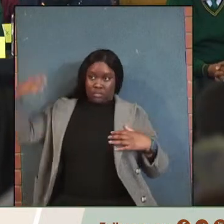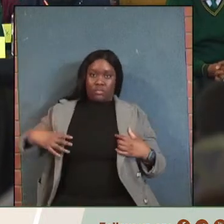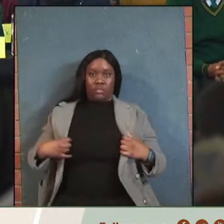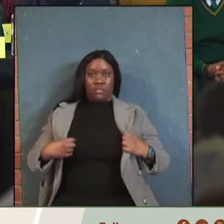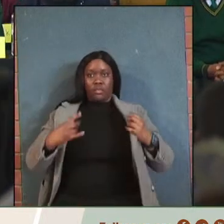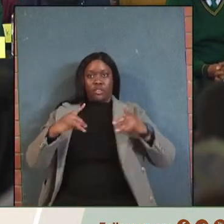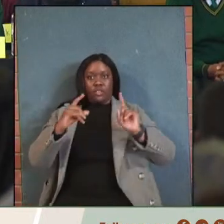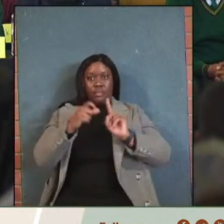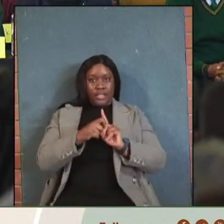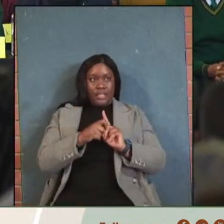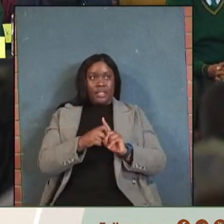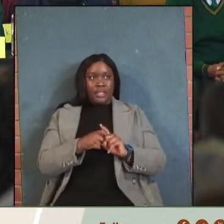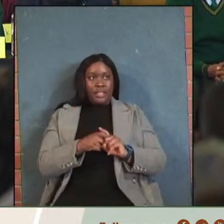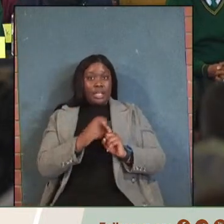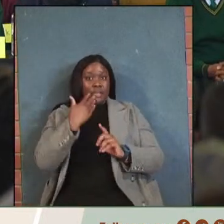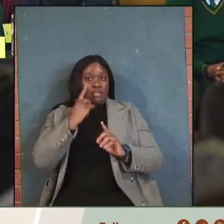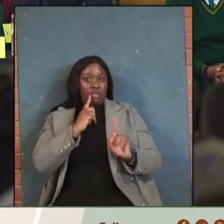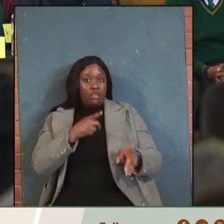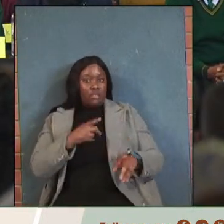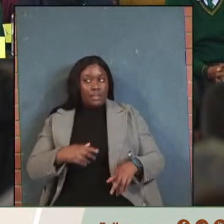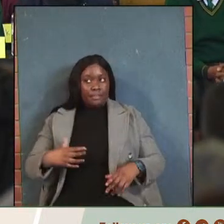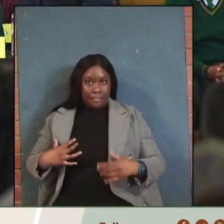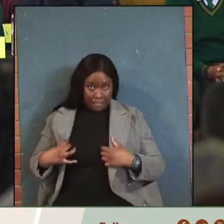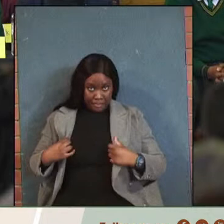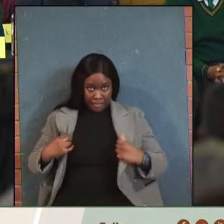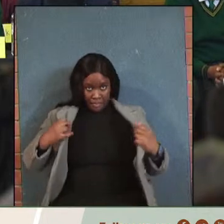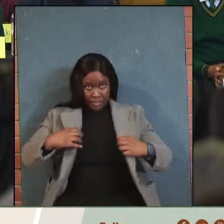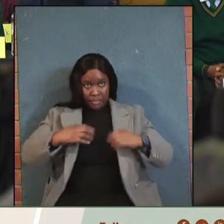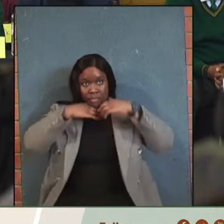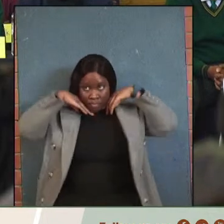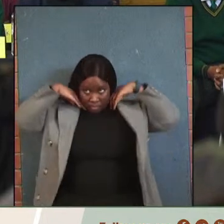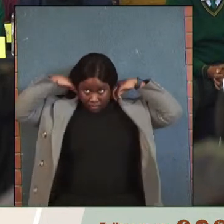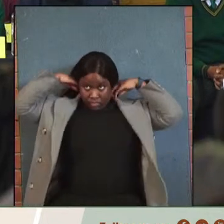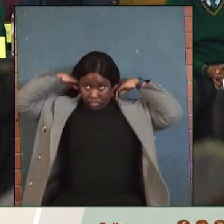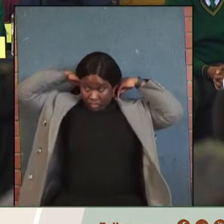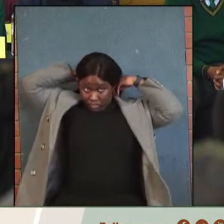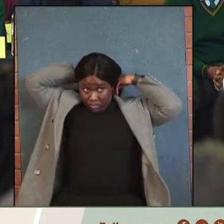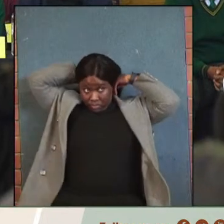Please see to it that you answer the questions in your closing report.